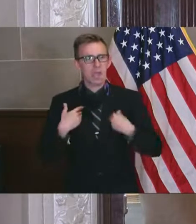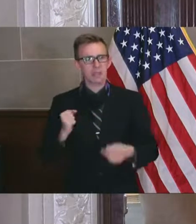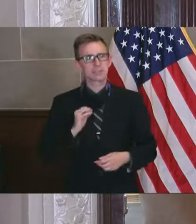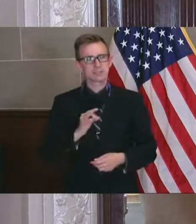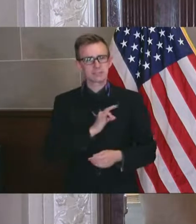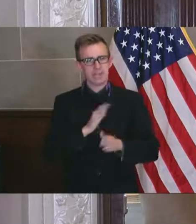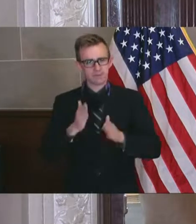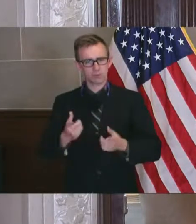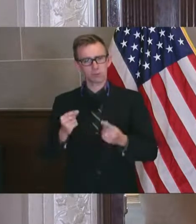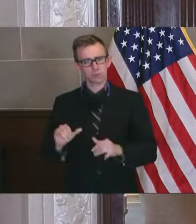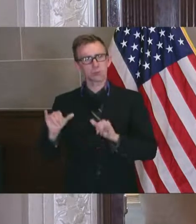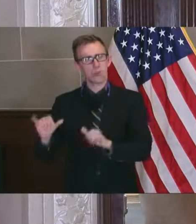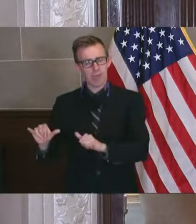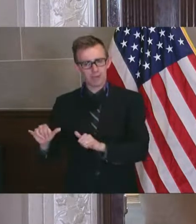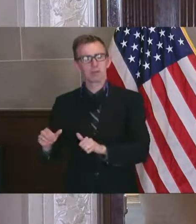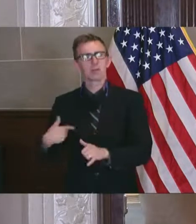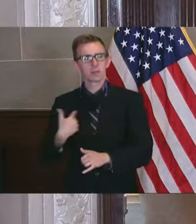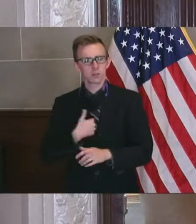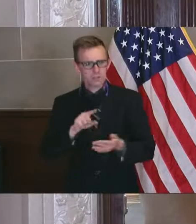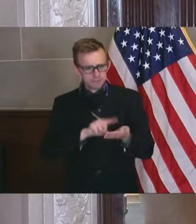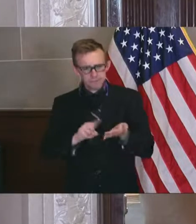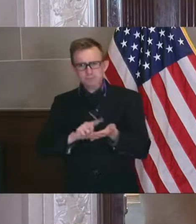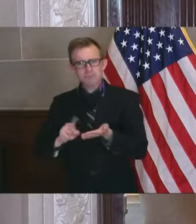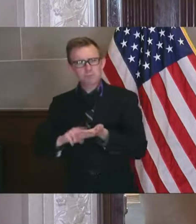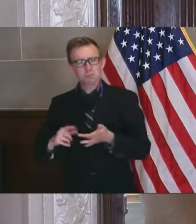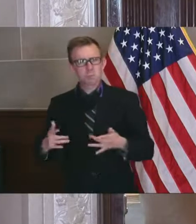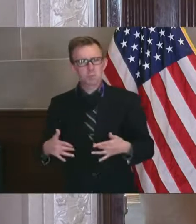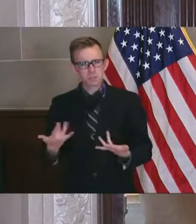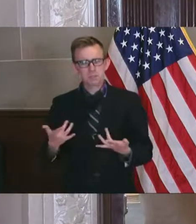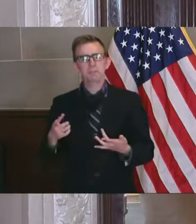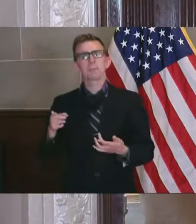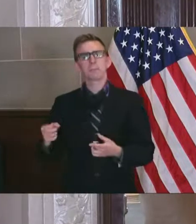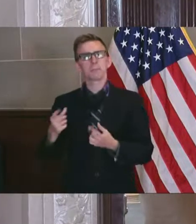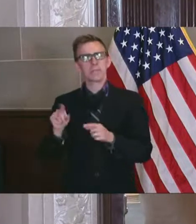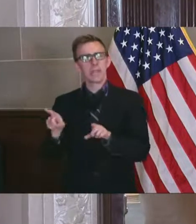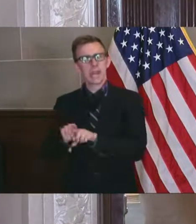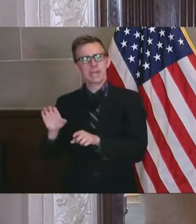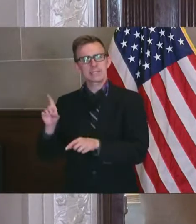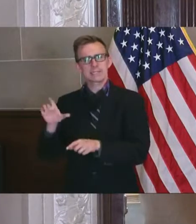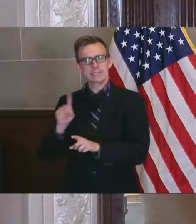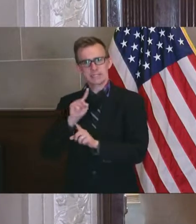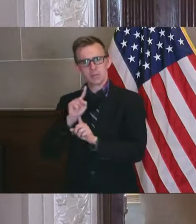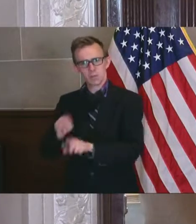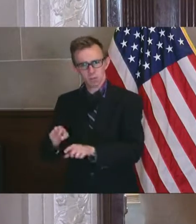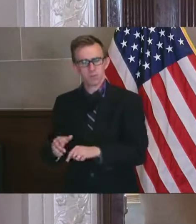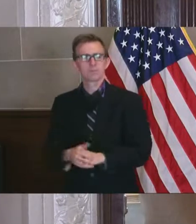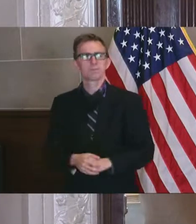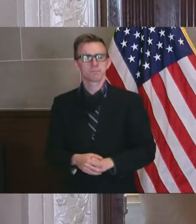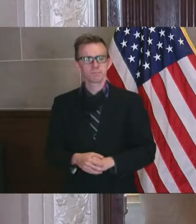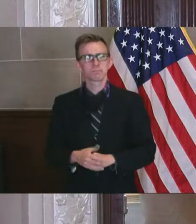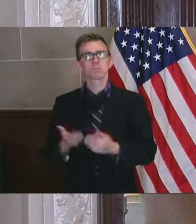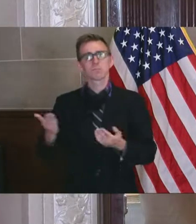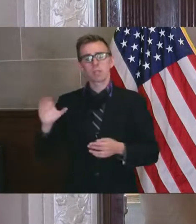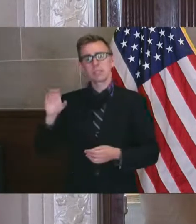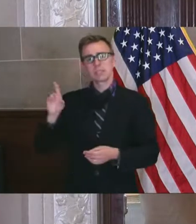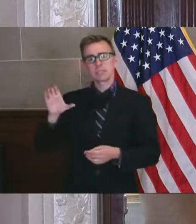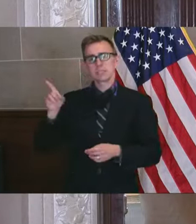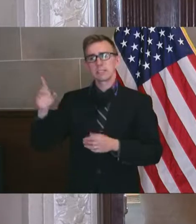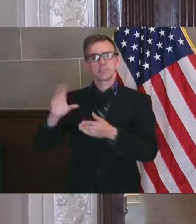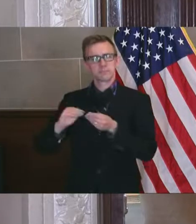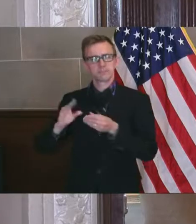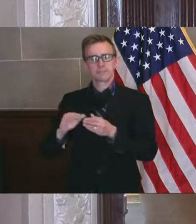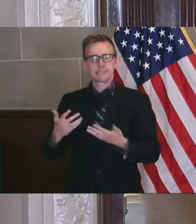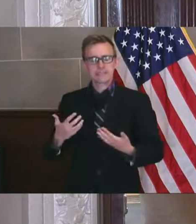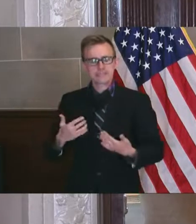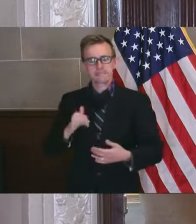just that. And we've spent all weekend investigating it, and they did as they were directed. Now, it's a national story. The CDC has said they shouldn't